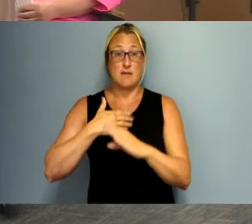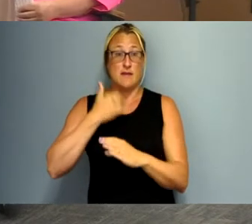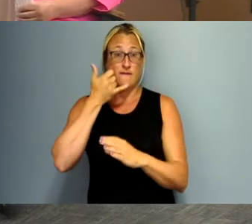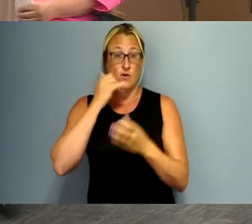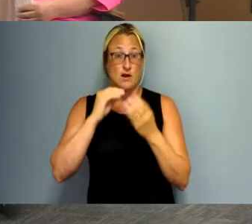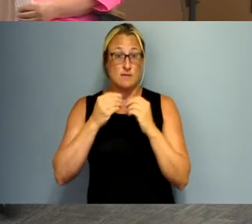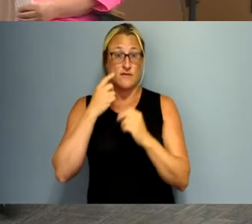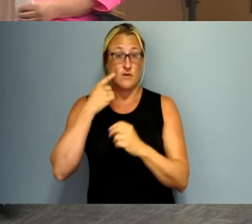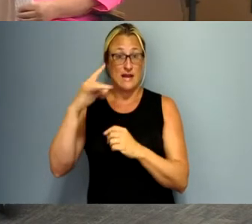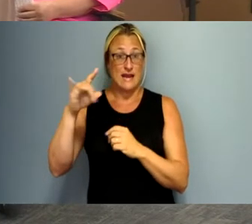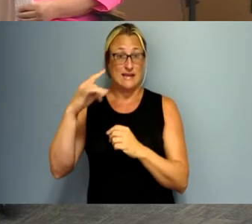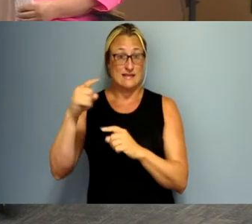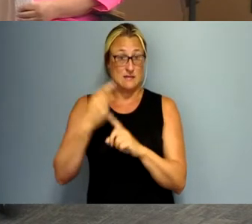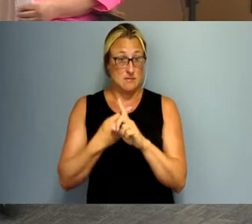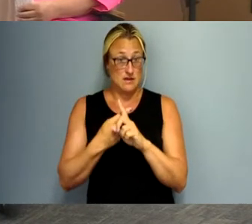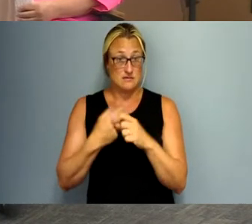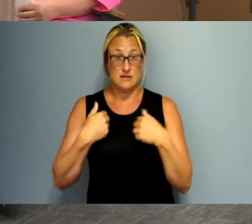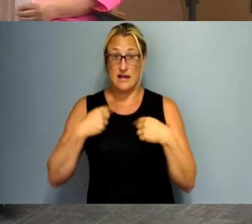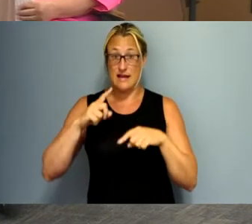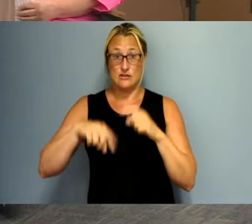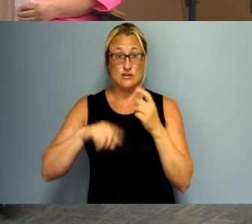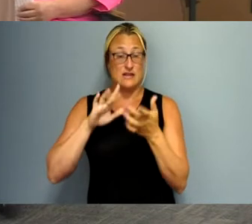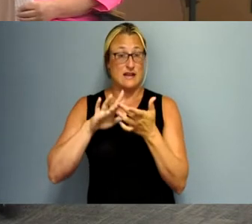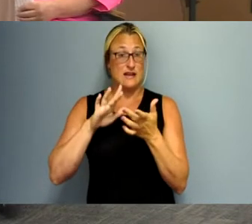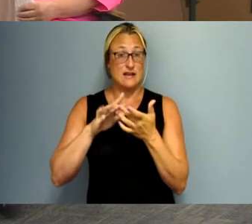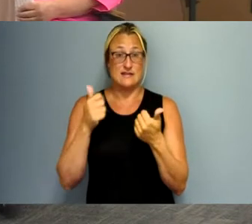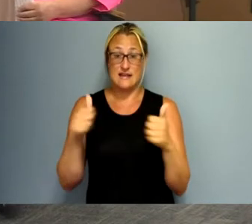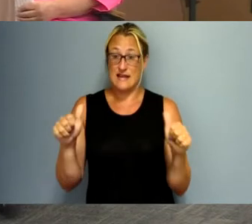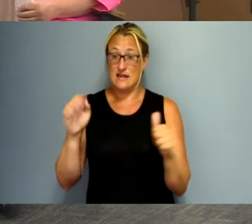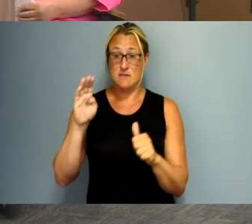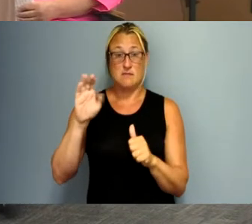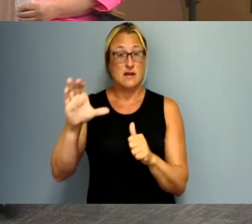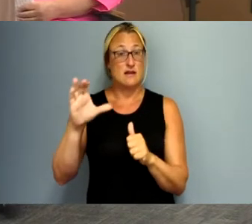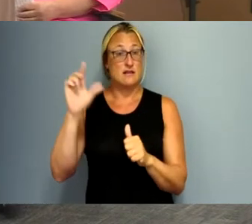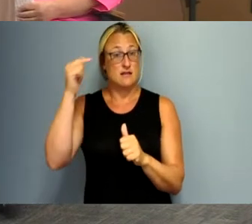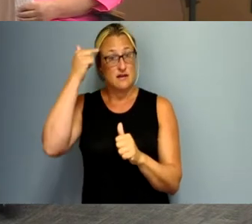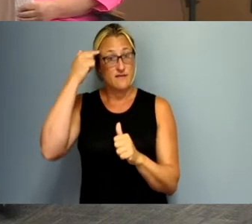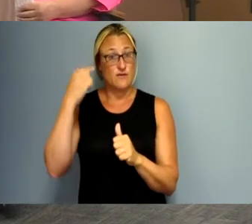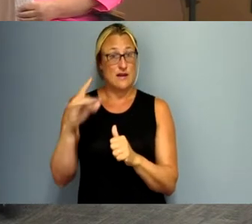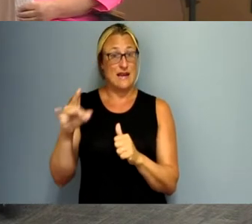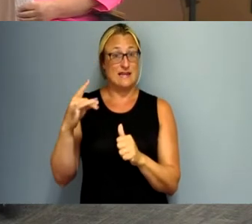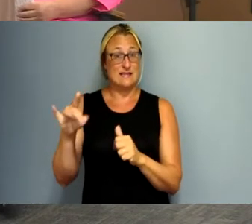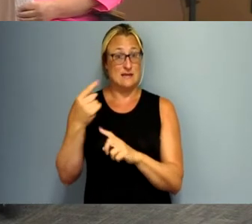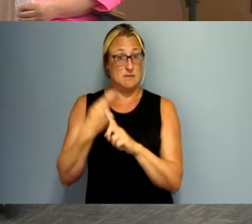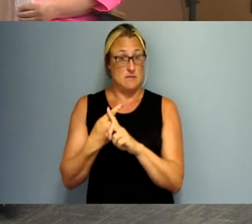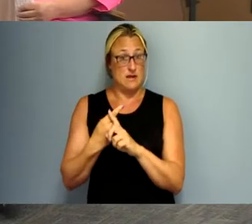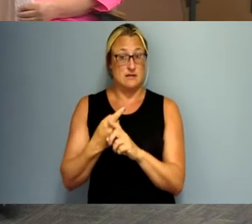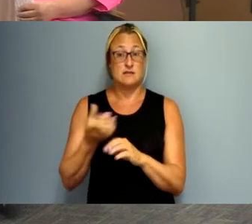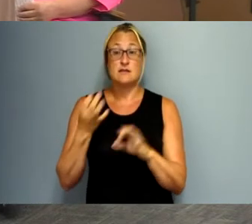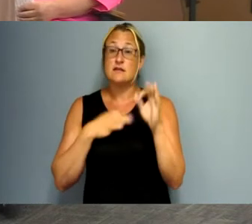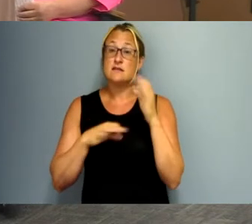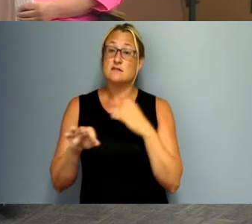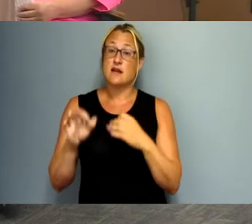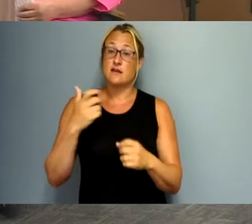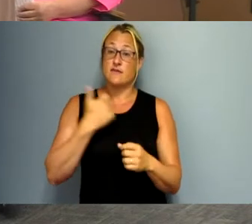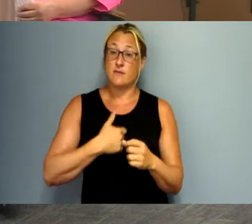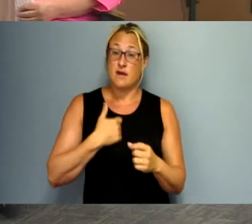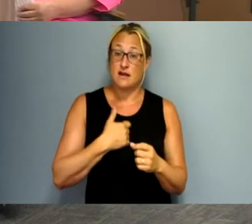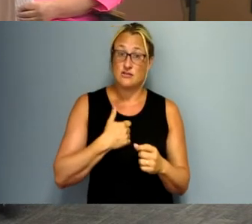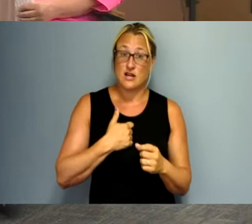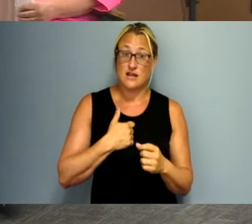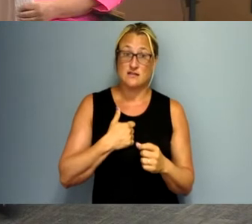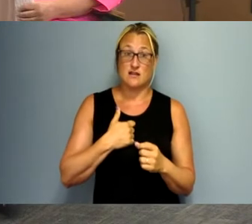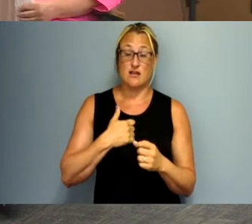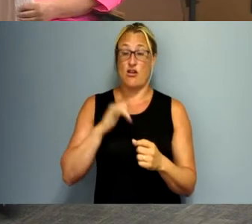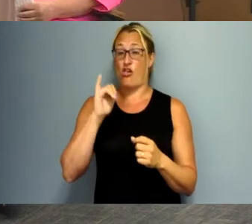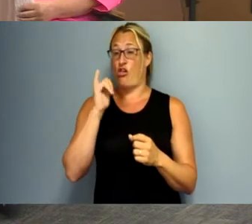months. I could not contact anyone in Bucks County government for 18 months. And then instead of apologizing, I was defamed in the